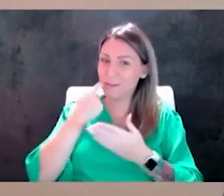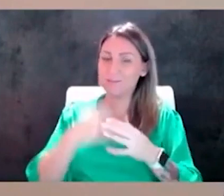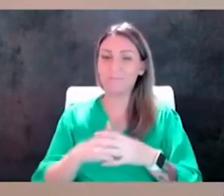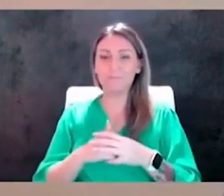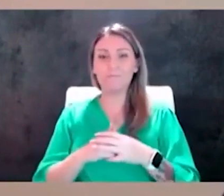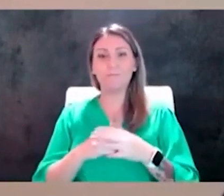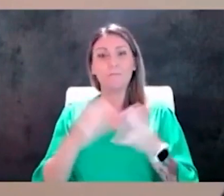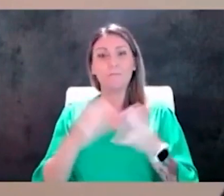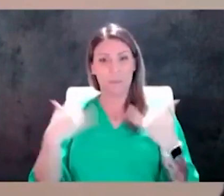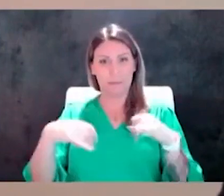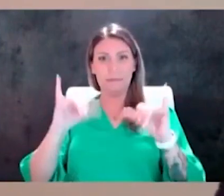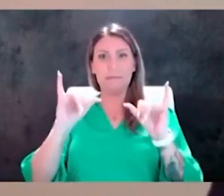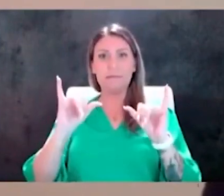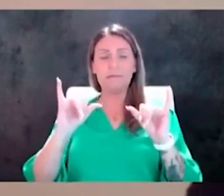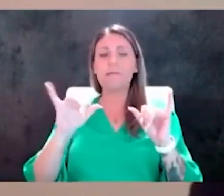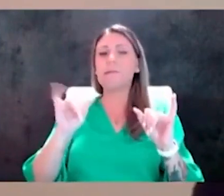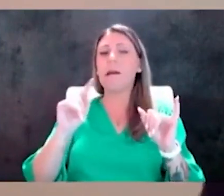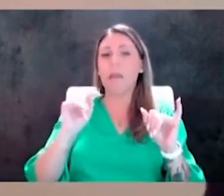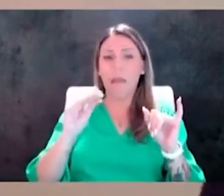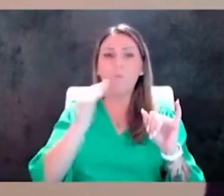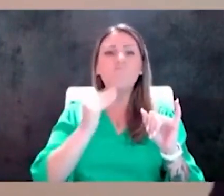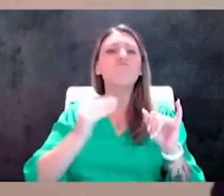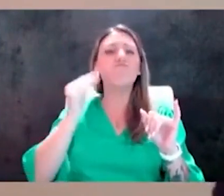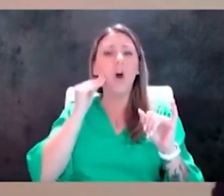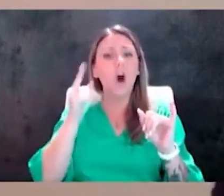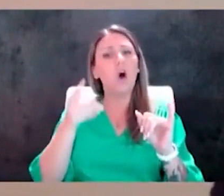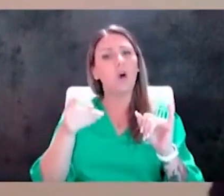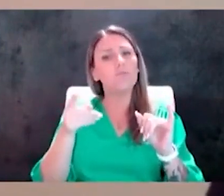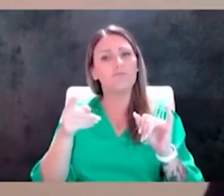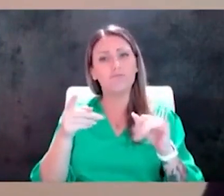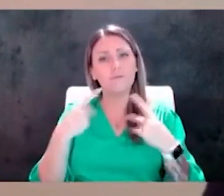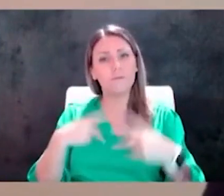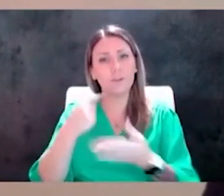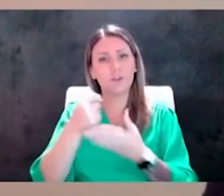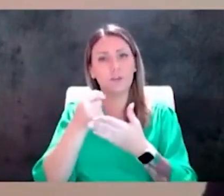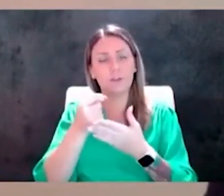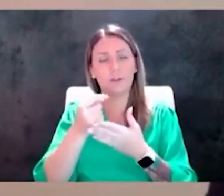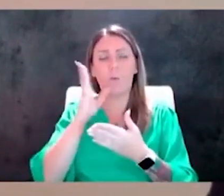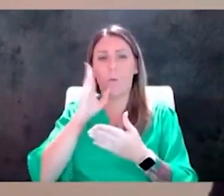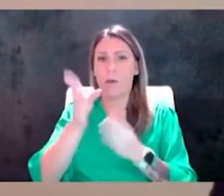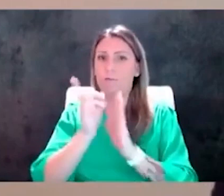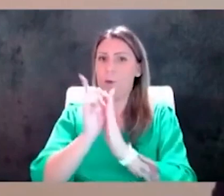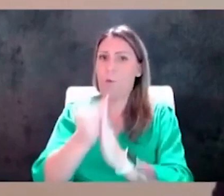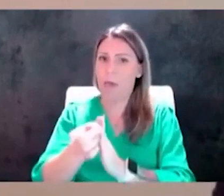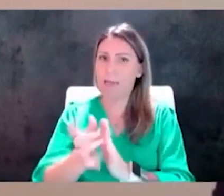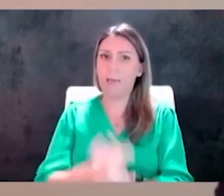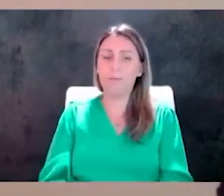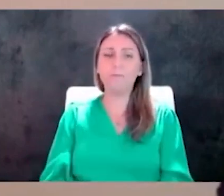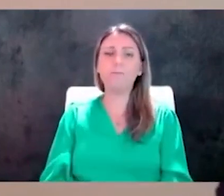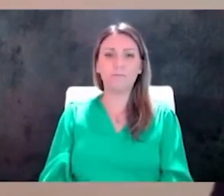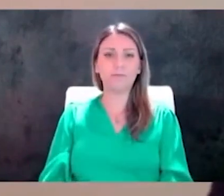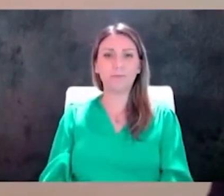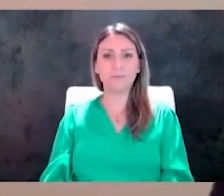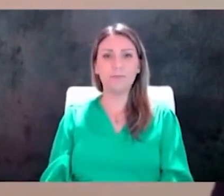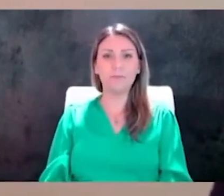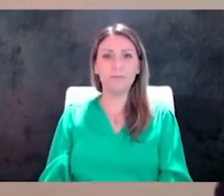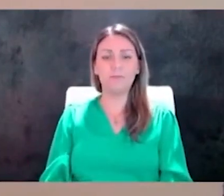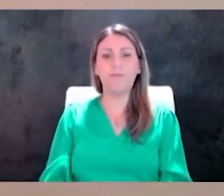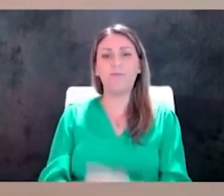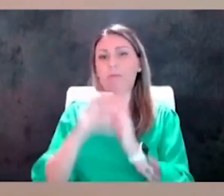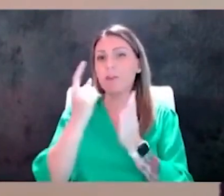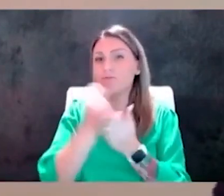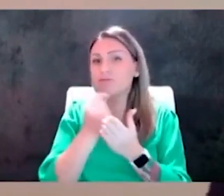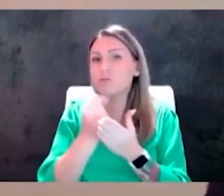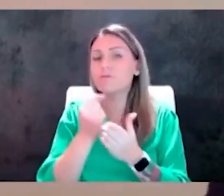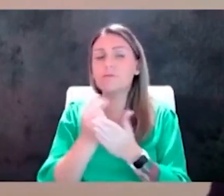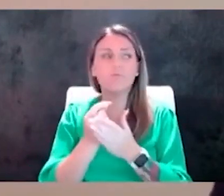an at-home physical therapy regimen that I'll be doing for a good while yet. And treatment has been a lot of trial and error,